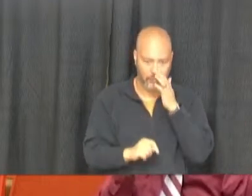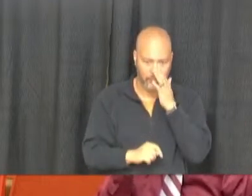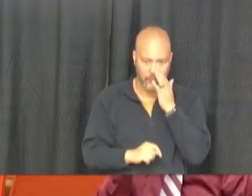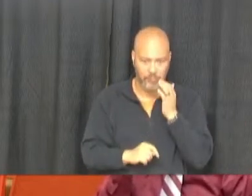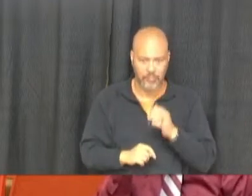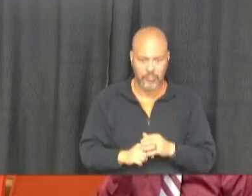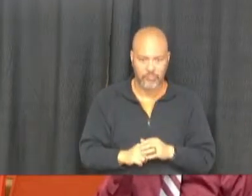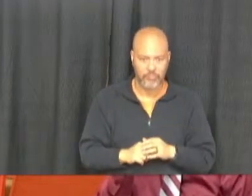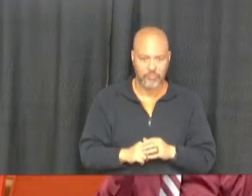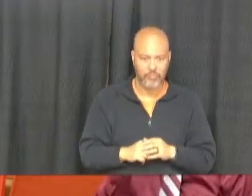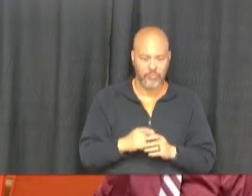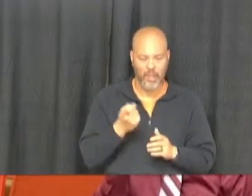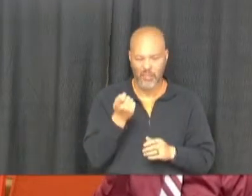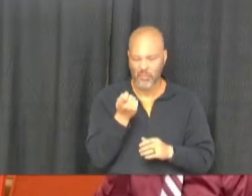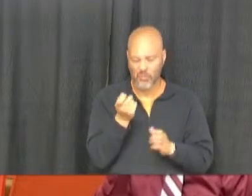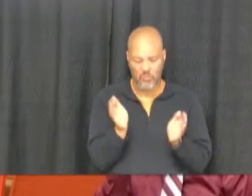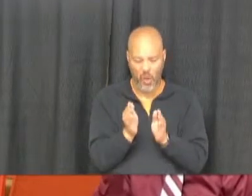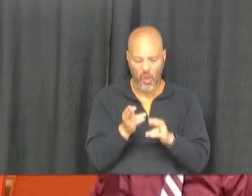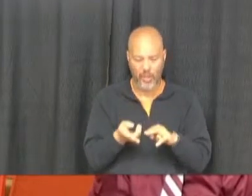Just a little increase there.